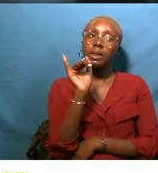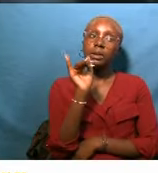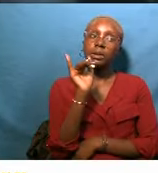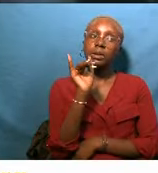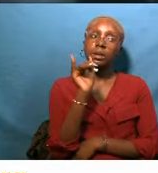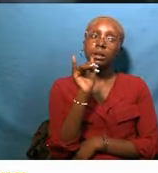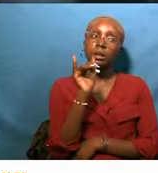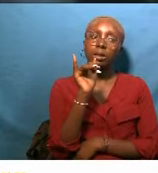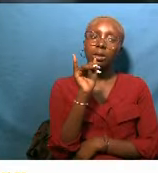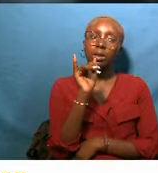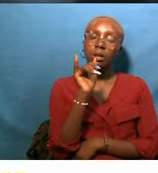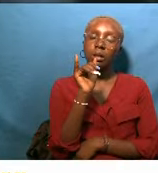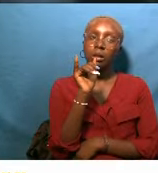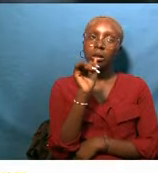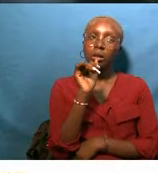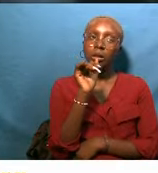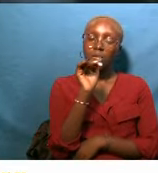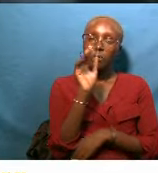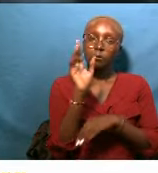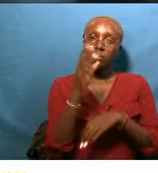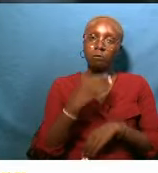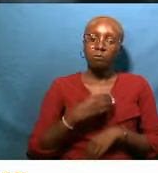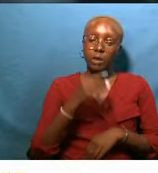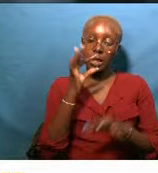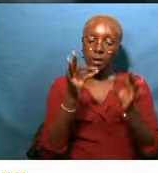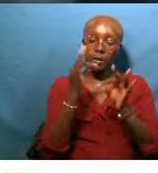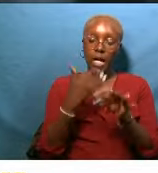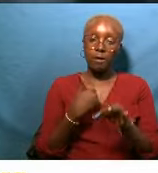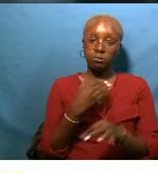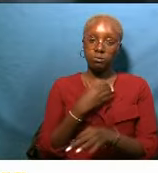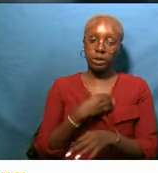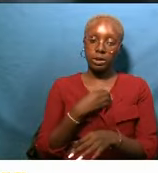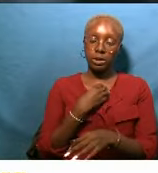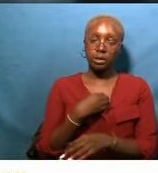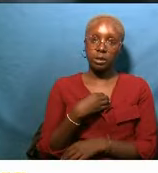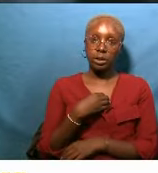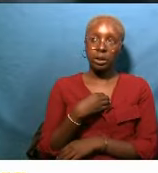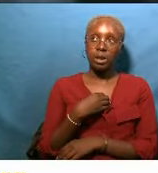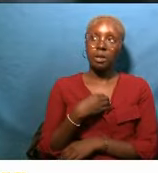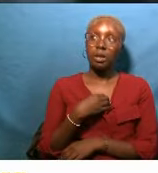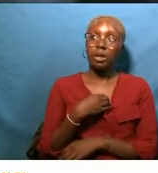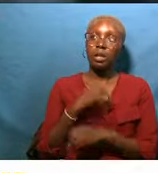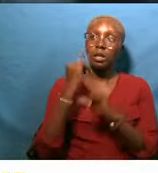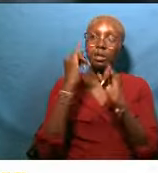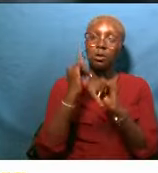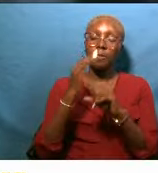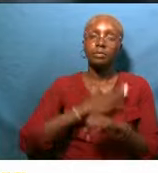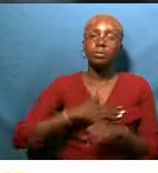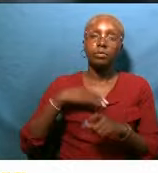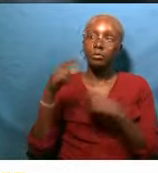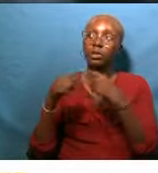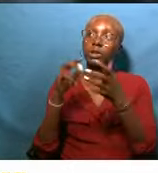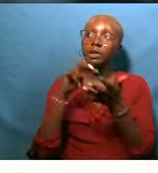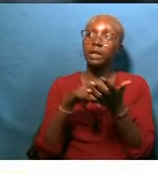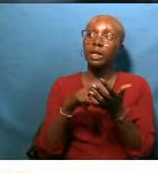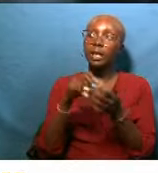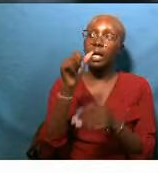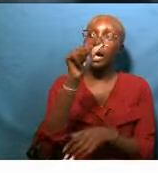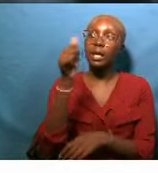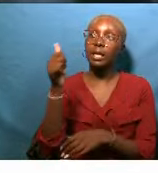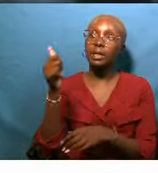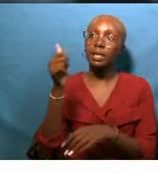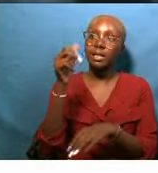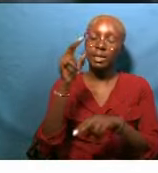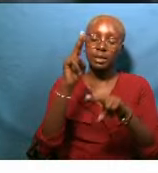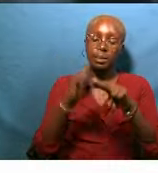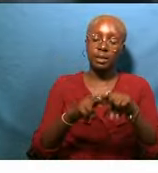that the visitors, if you're visiting the cathedral, you are new, please remain standing. The rest of us, please, we